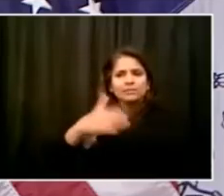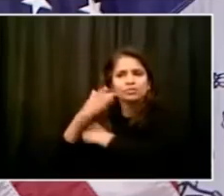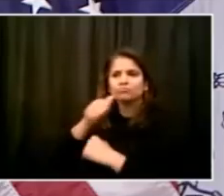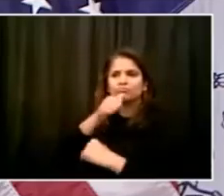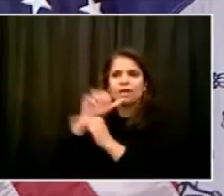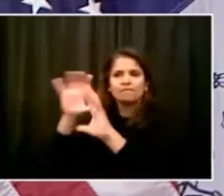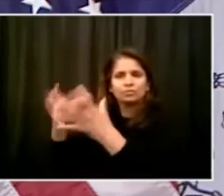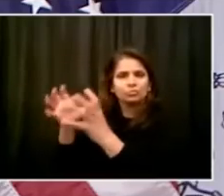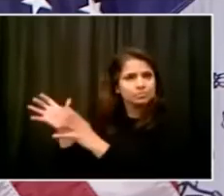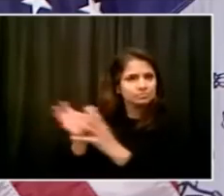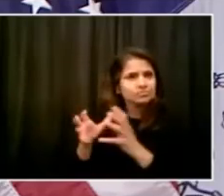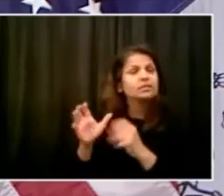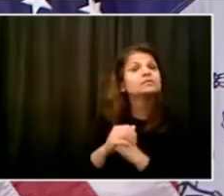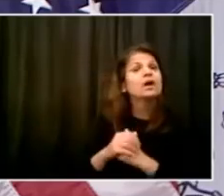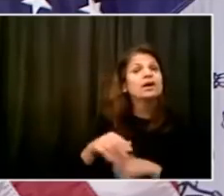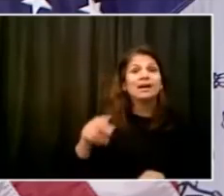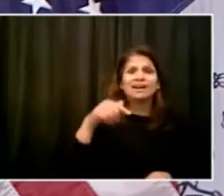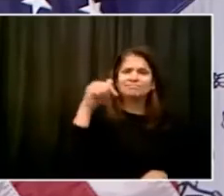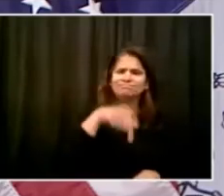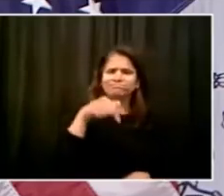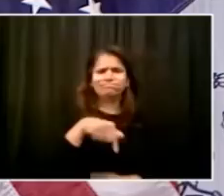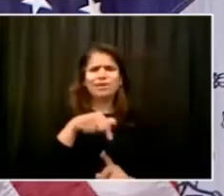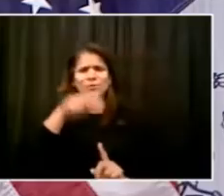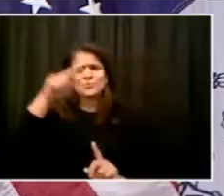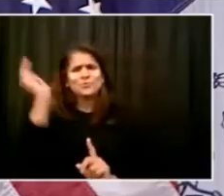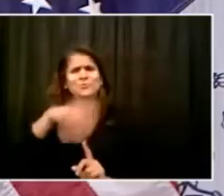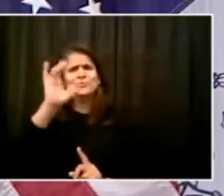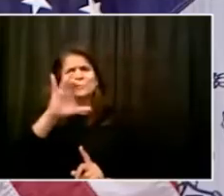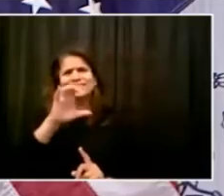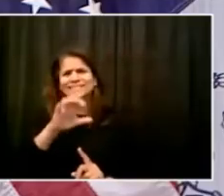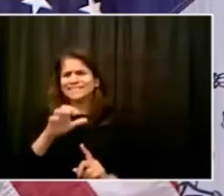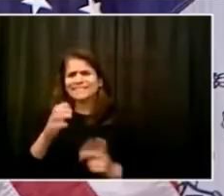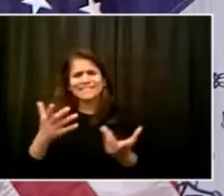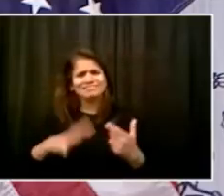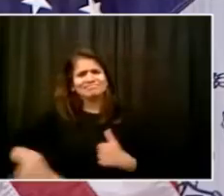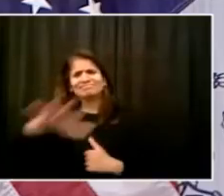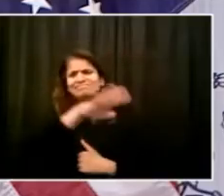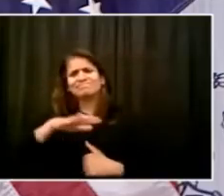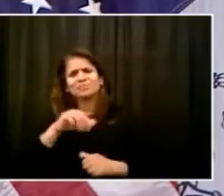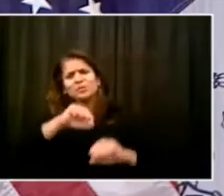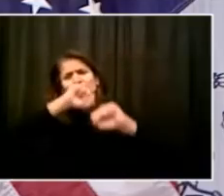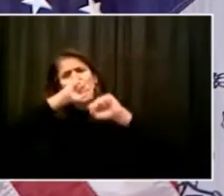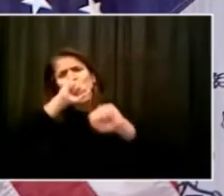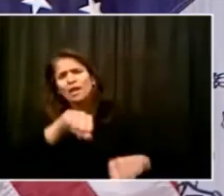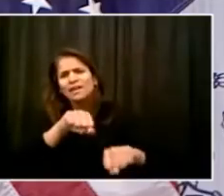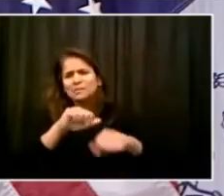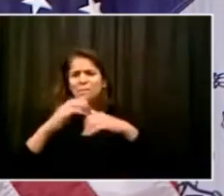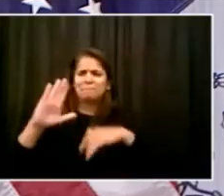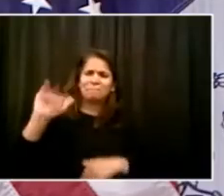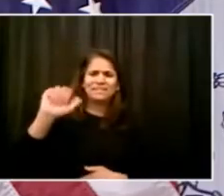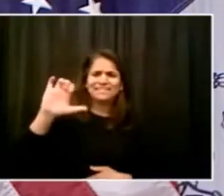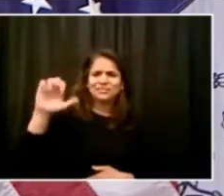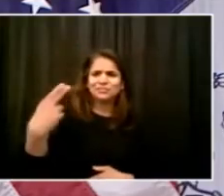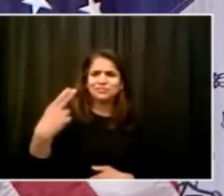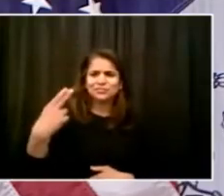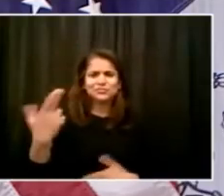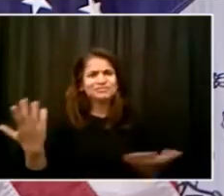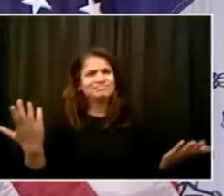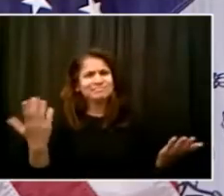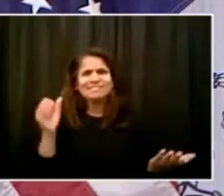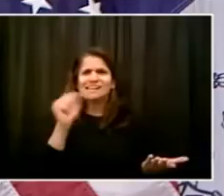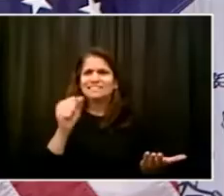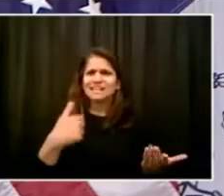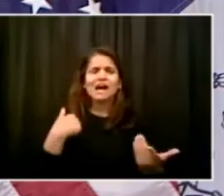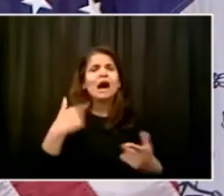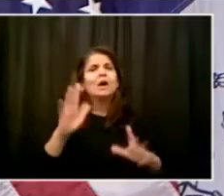beaches. There's such an obvious set of reasons why we couldn't open our beaches. But if you're in surrounding counties where people are